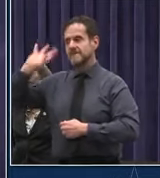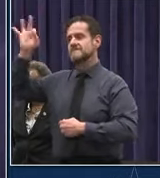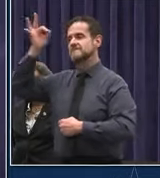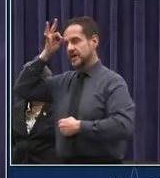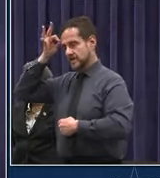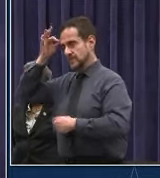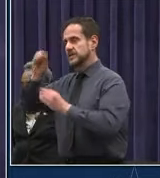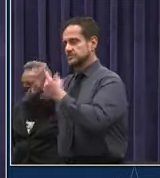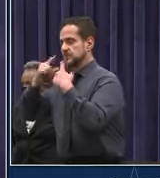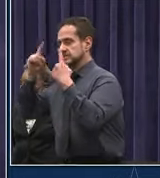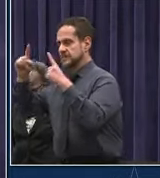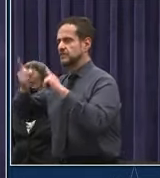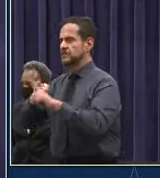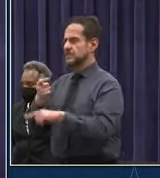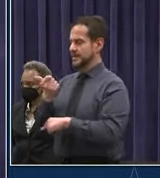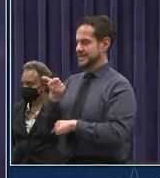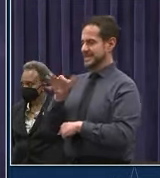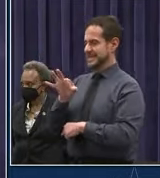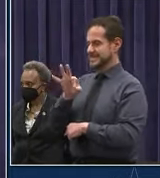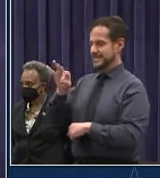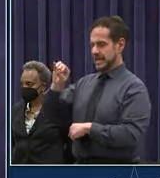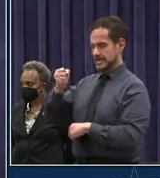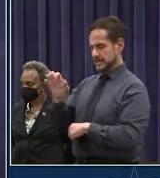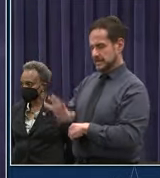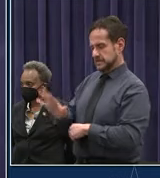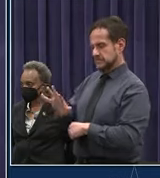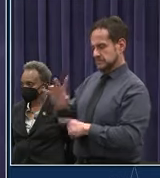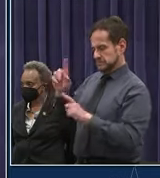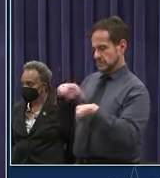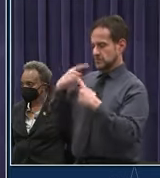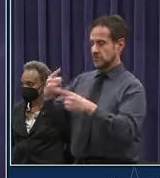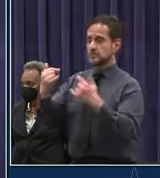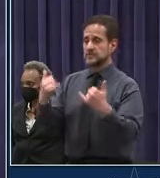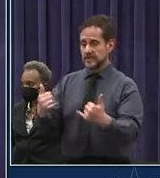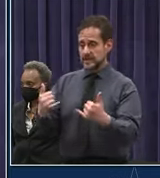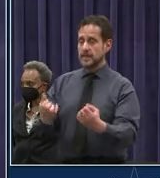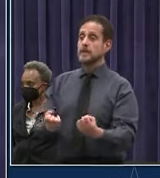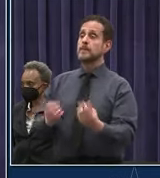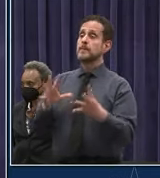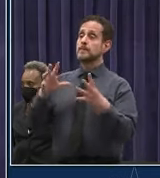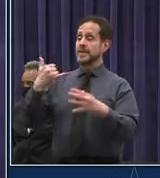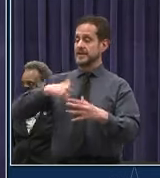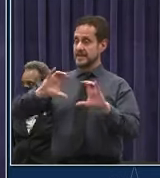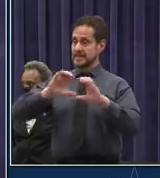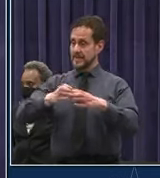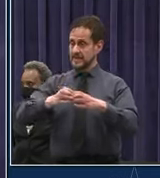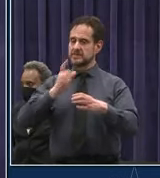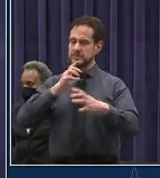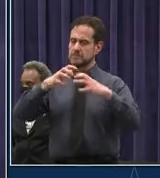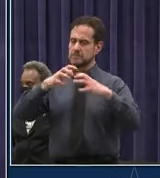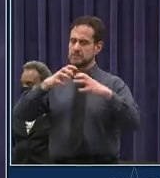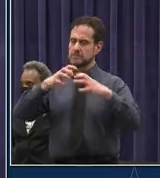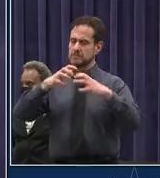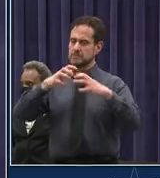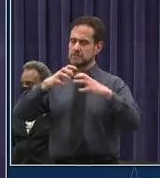past. We continue to look for opportunities to continue that effort.